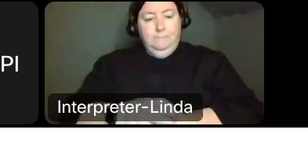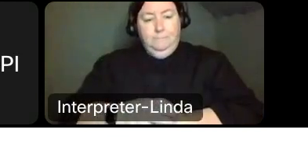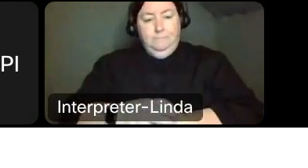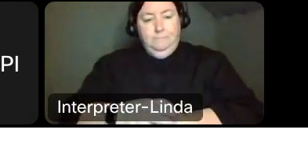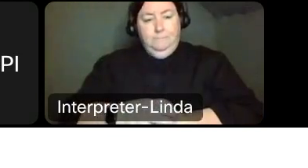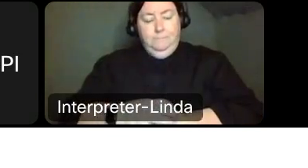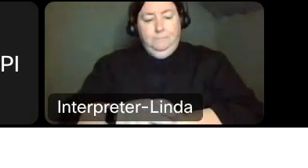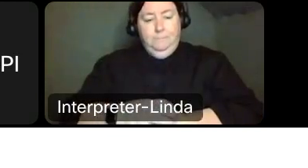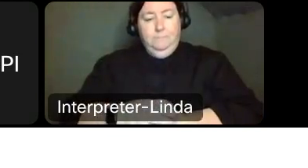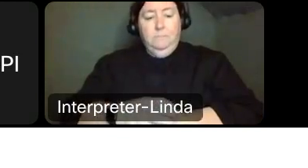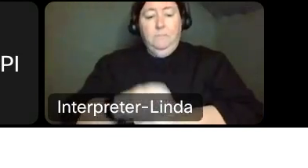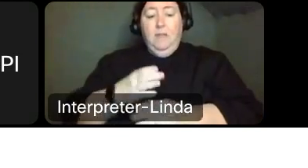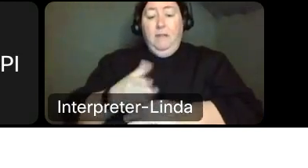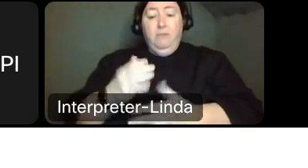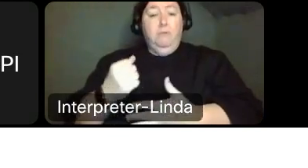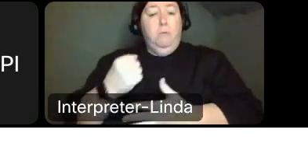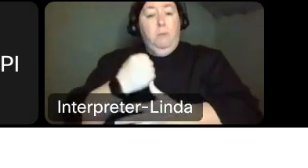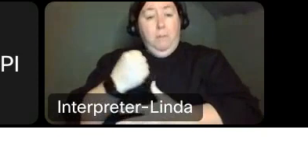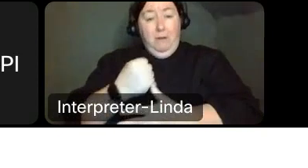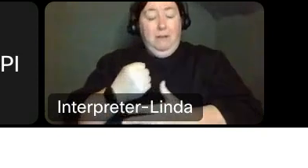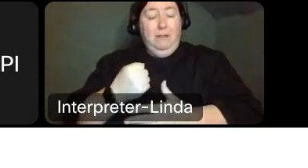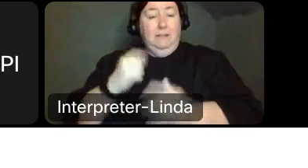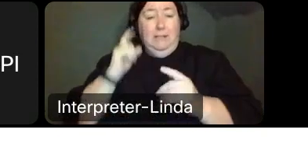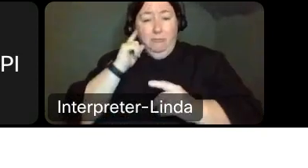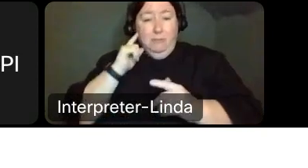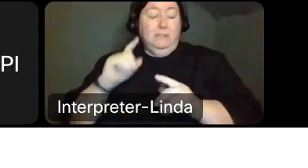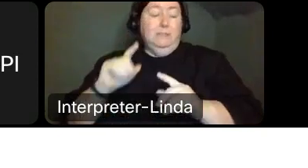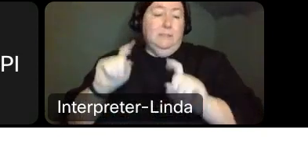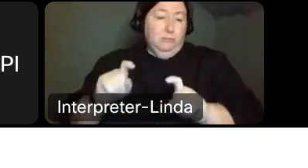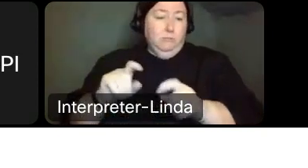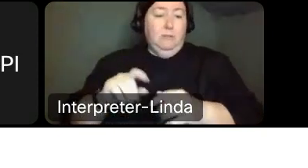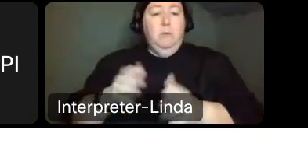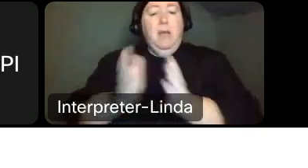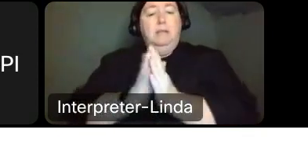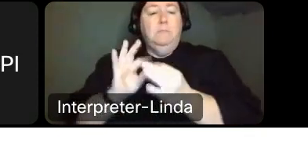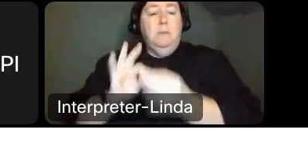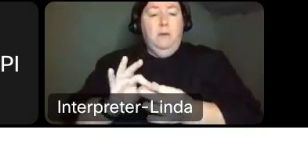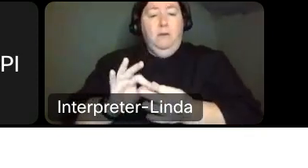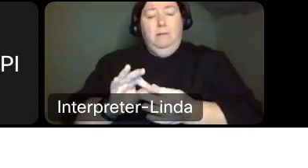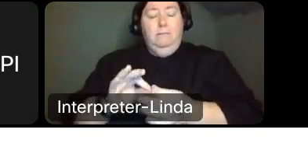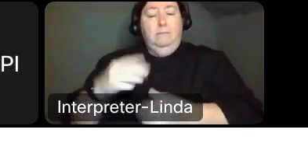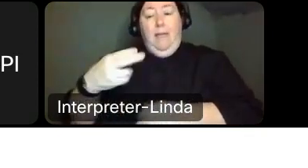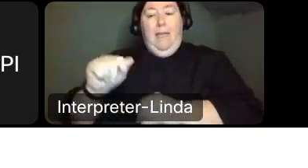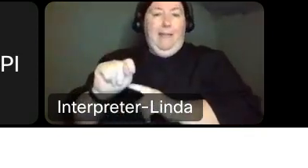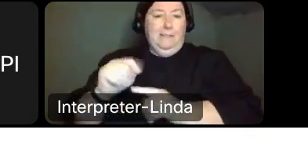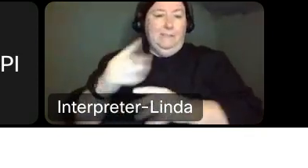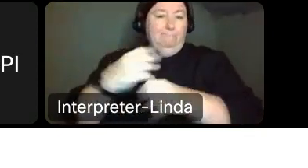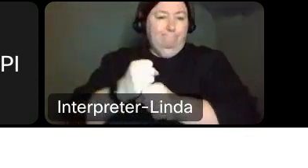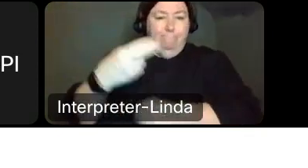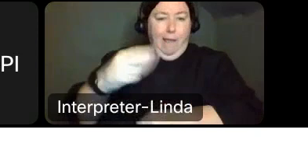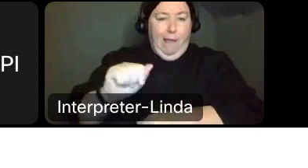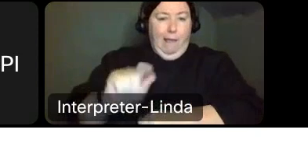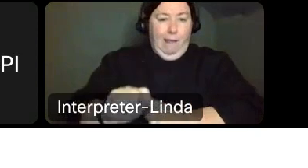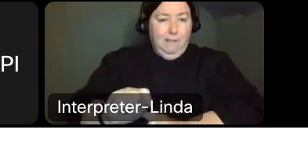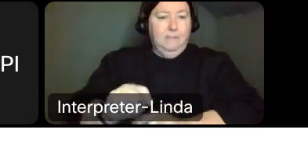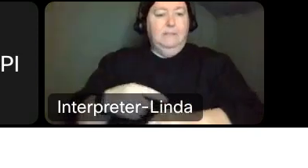So after your primary hearing technology, we ask about HAT or hearing assisted technology in the next section. Again, do we